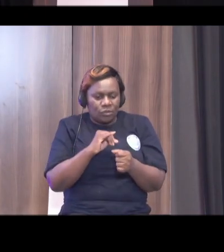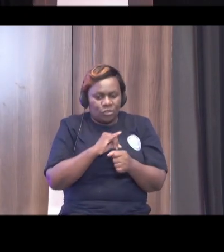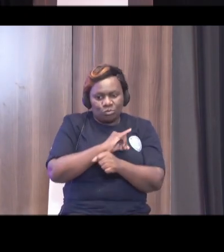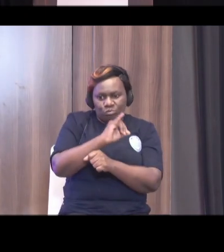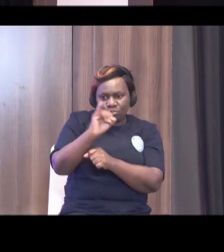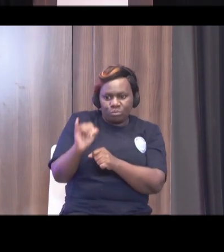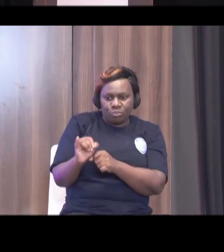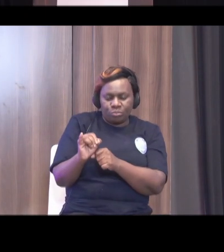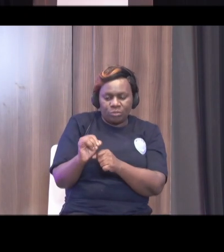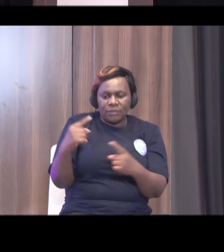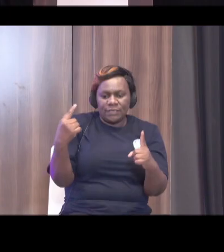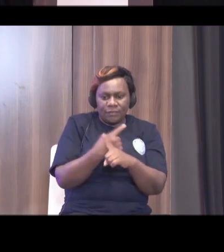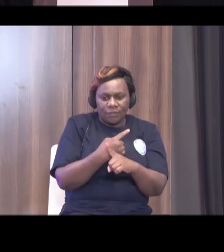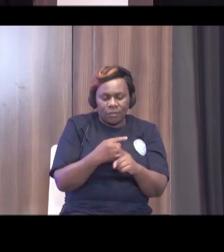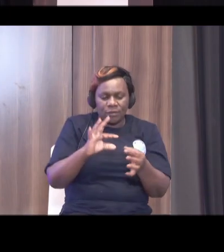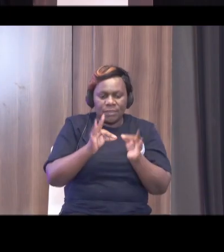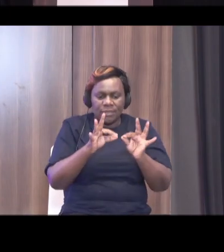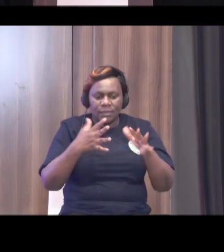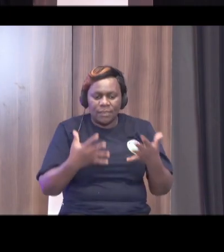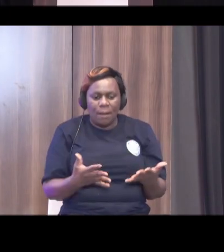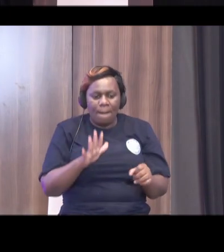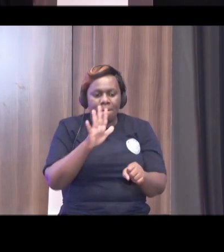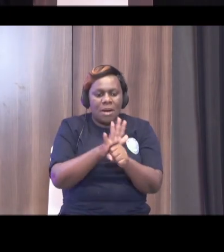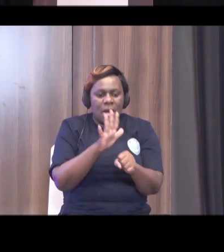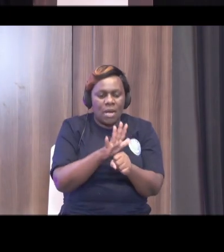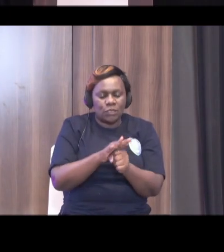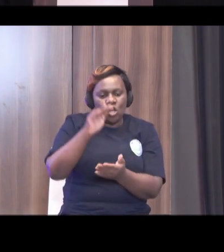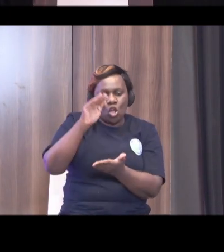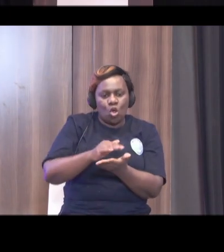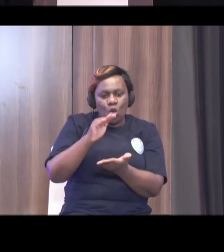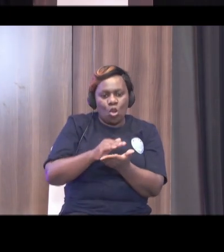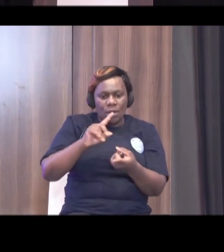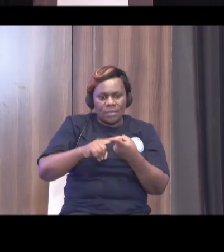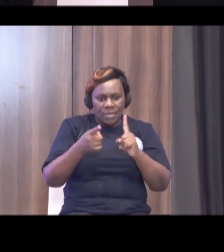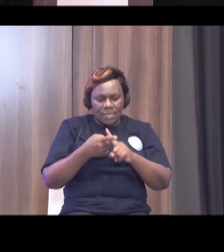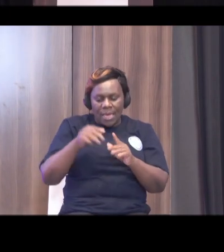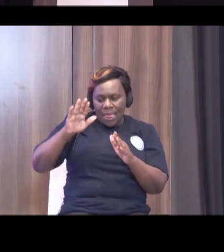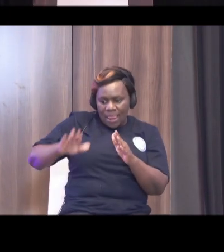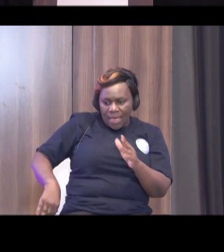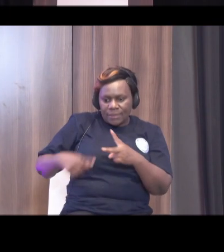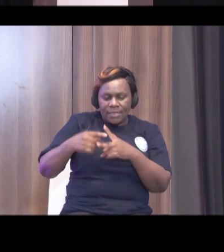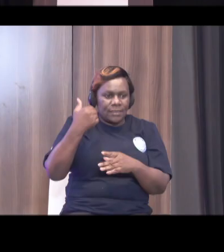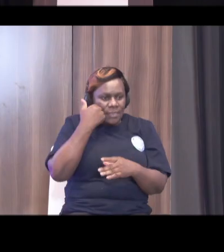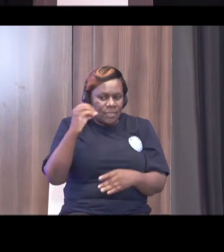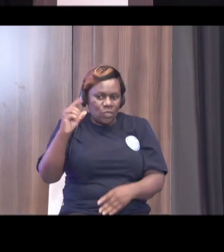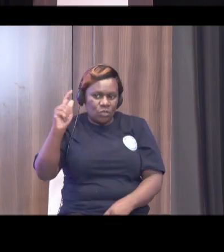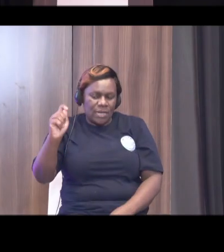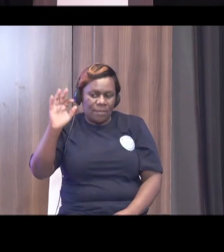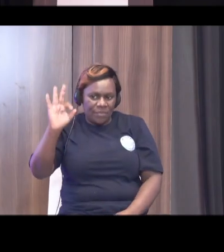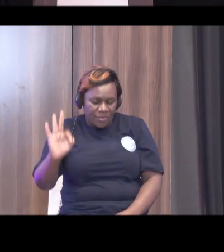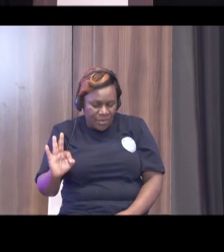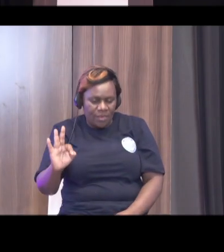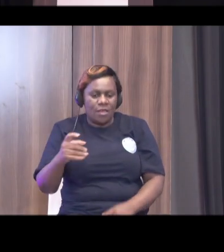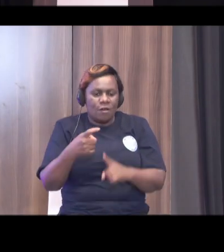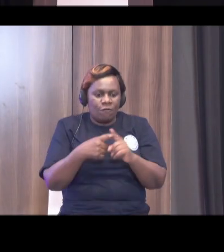steeper, and that translates into much lower thresholds for late onset disease, serotype 3, and so they range